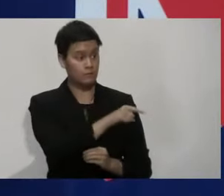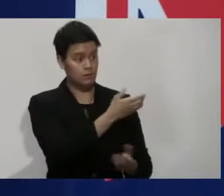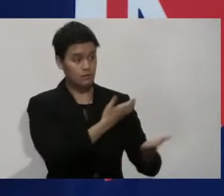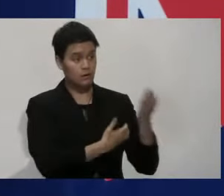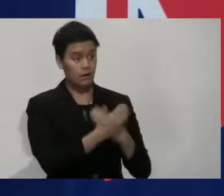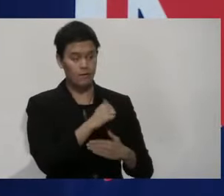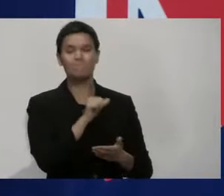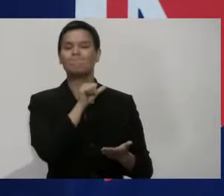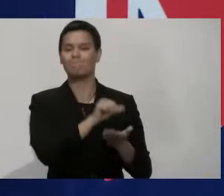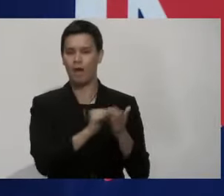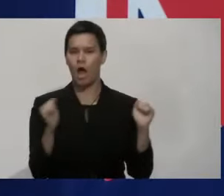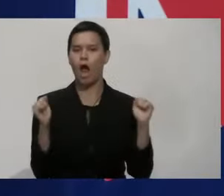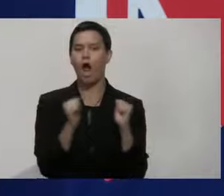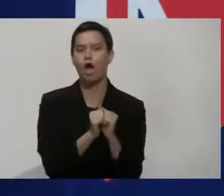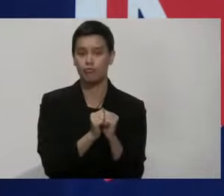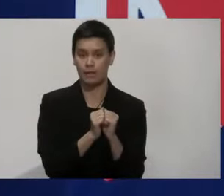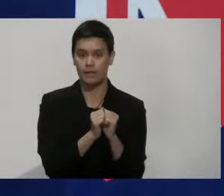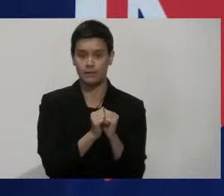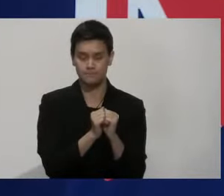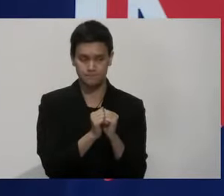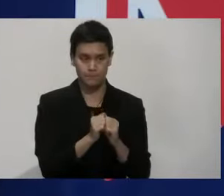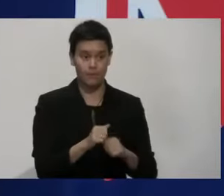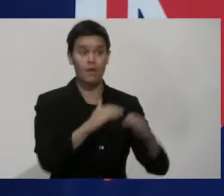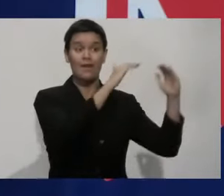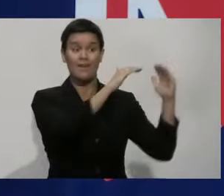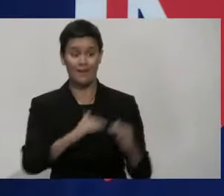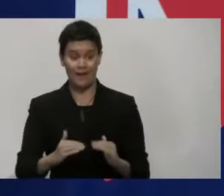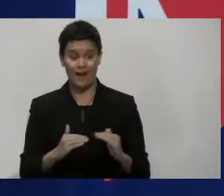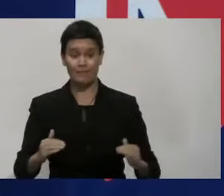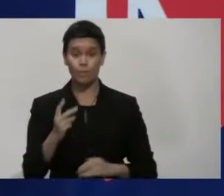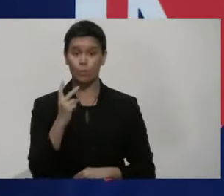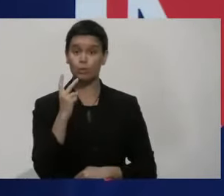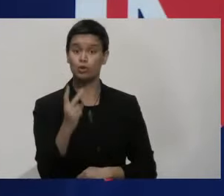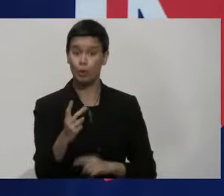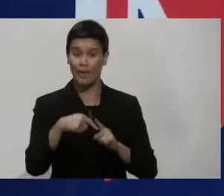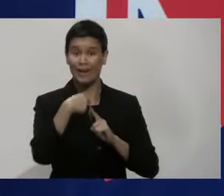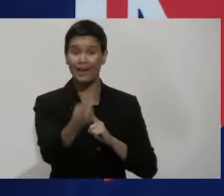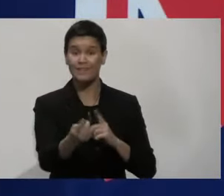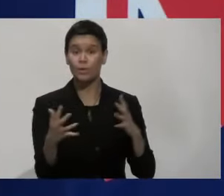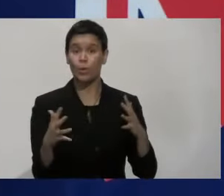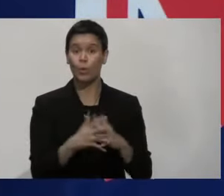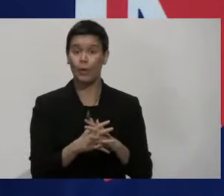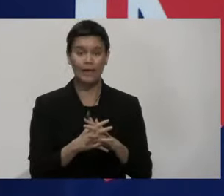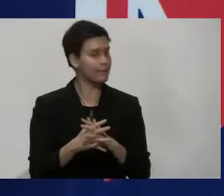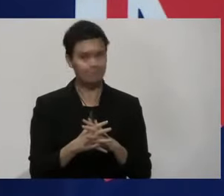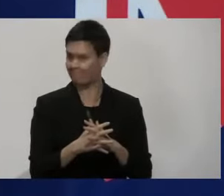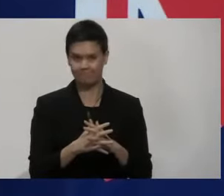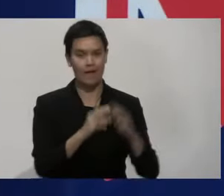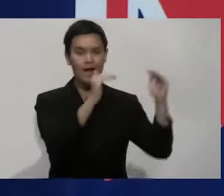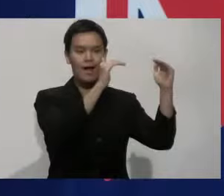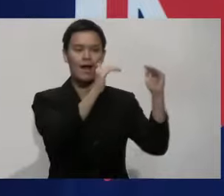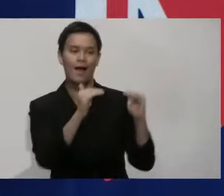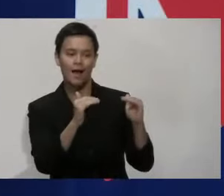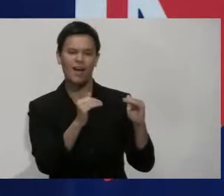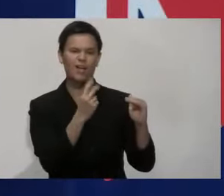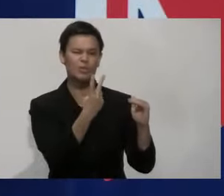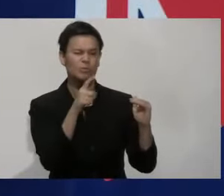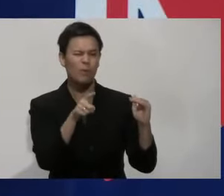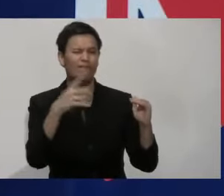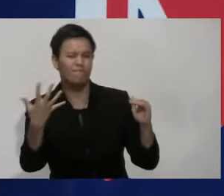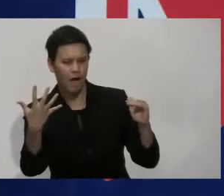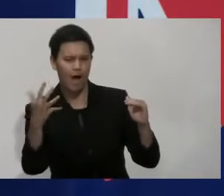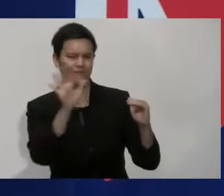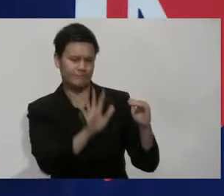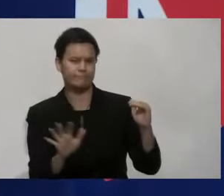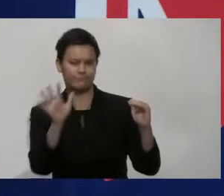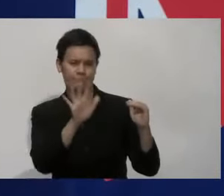level 2. That means from midnight on Sunday, schools, hospitality, retail, and those entities that are all able to operate at level